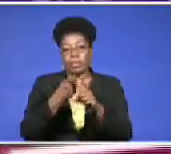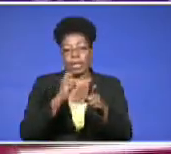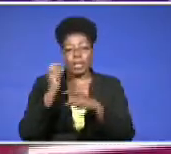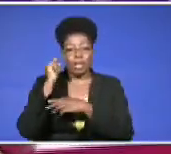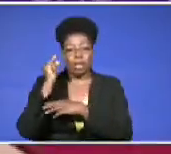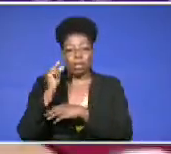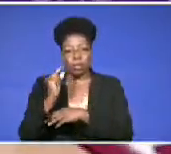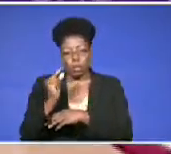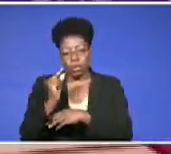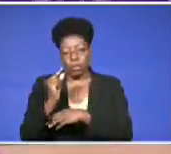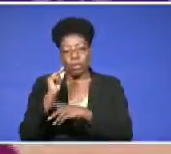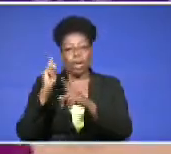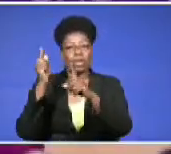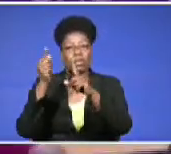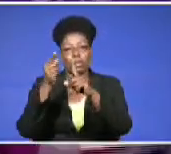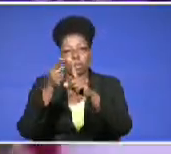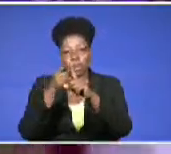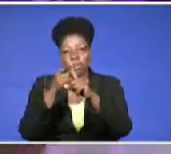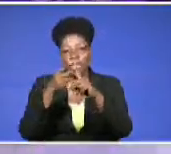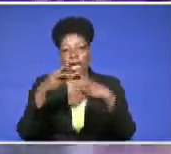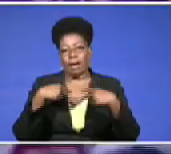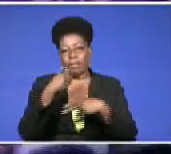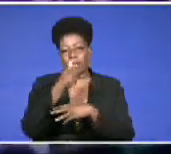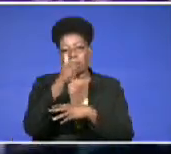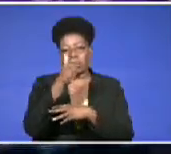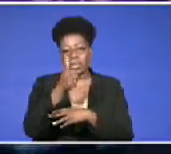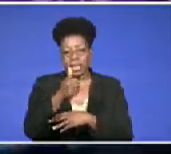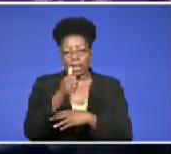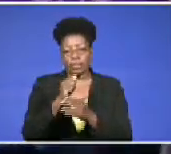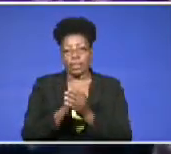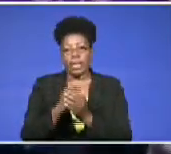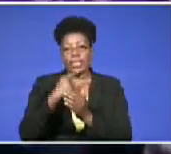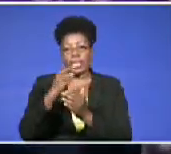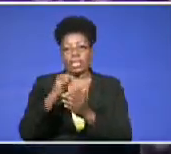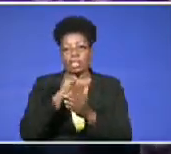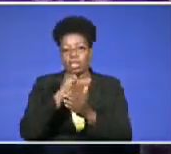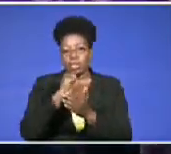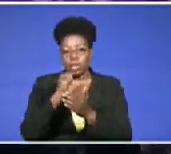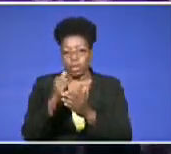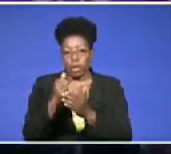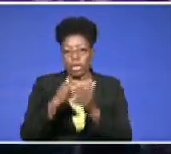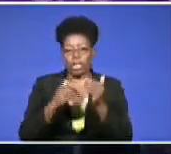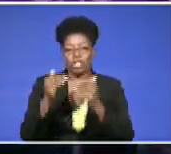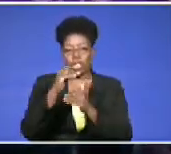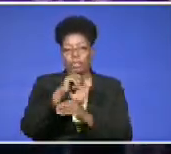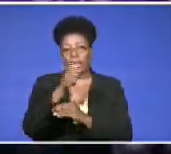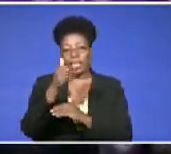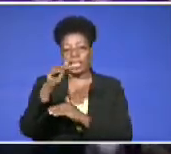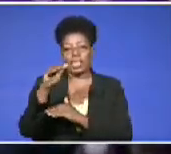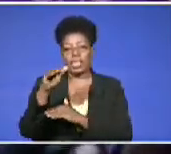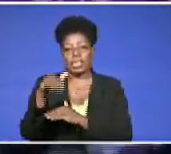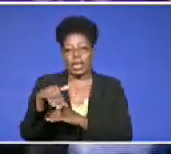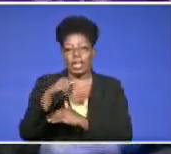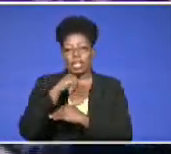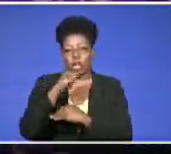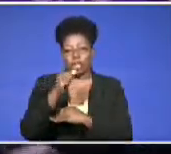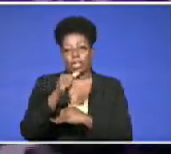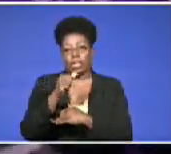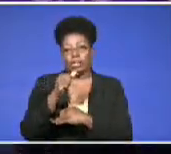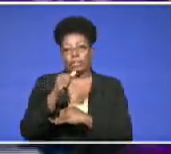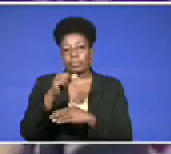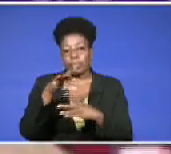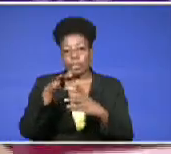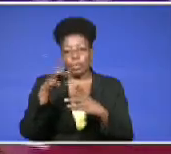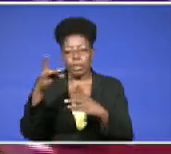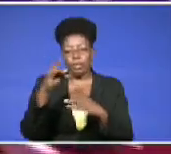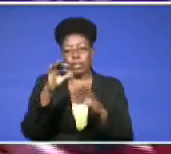for themselves. On the loss, Buddy saying, "We haven't accomplished anything yet. We didn't make the playoffs, so we're like the other 16 teams who did